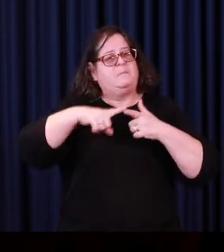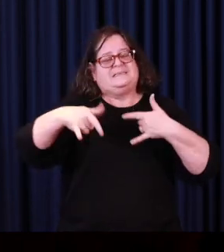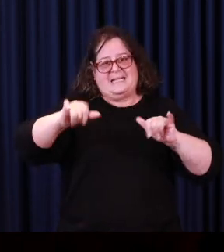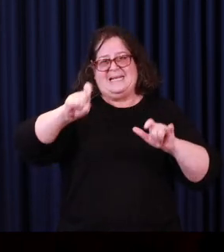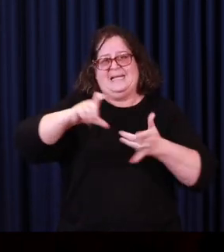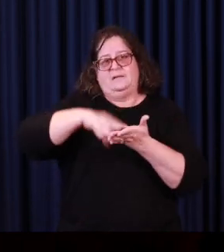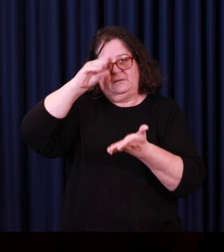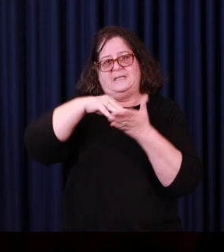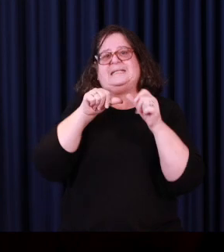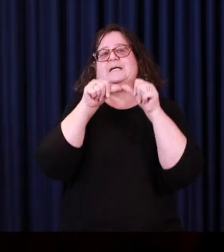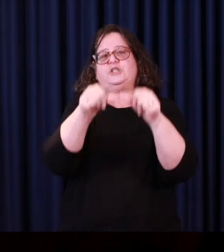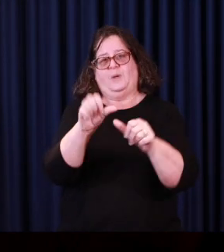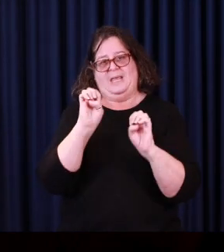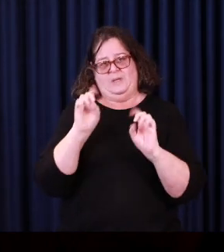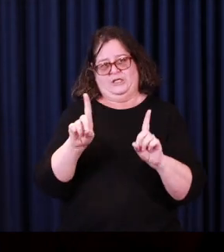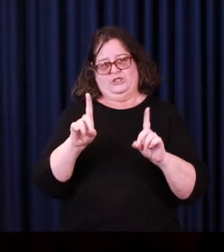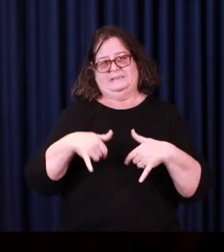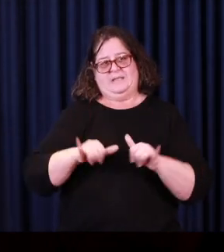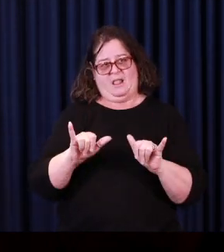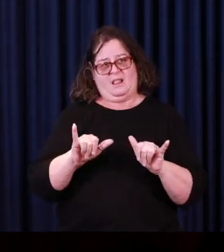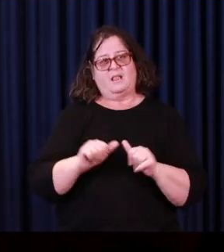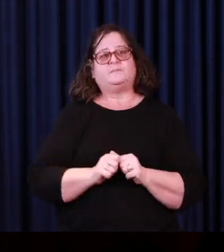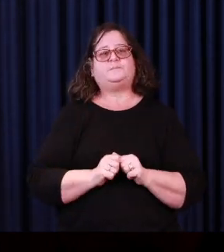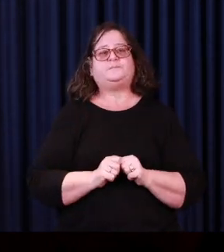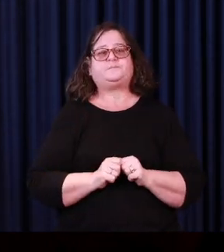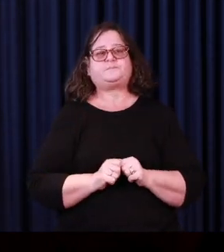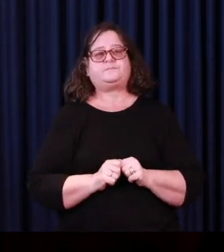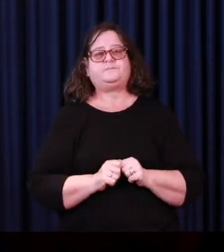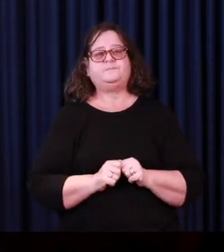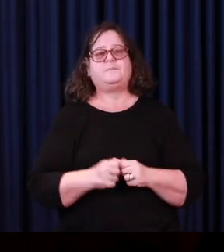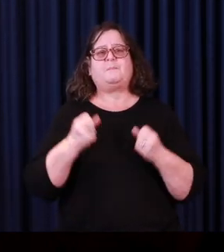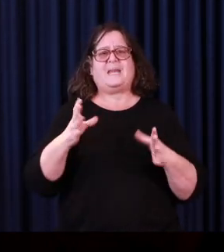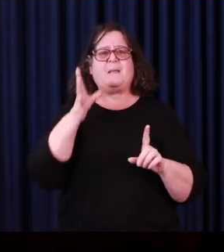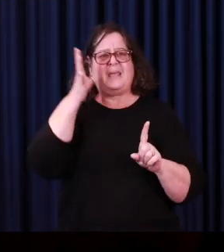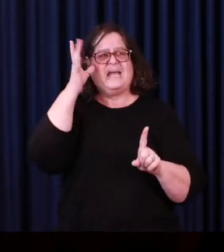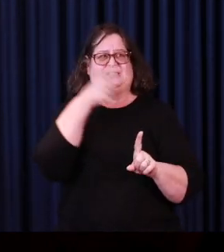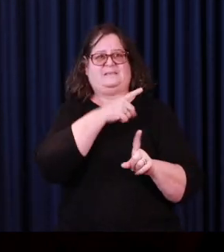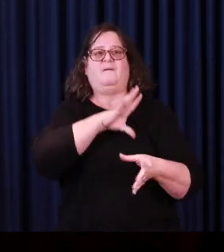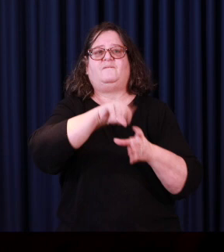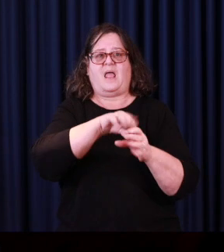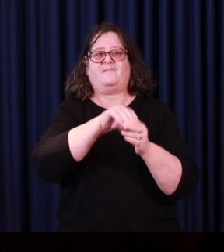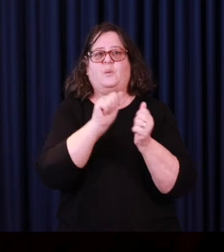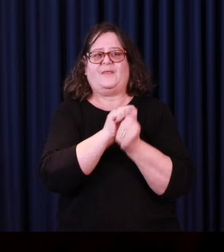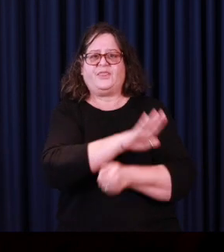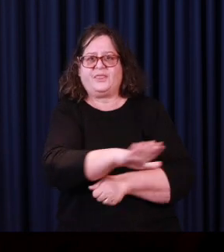this emergency, many parents have been more engaged than ever in the daily education of their